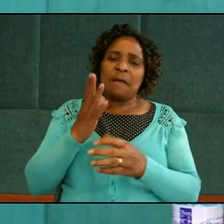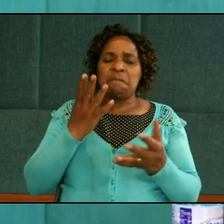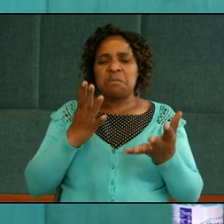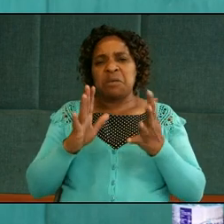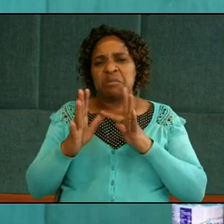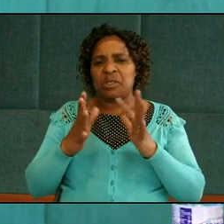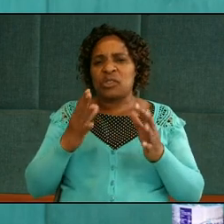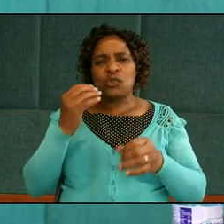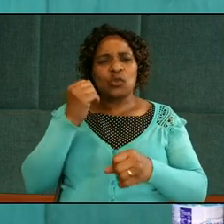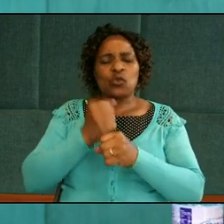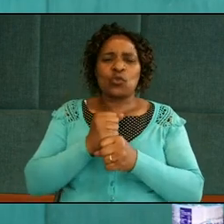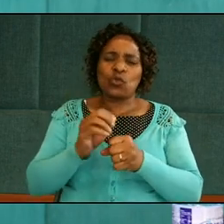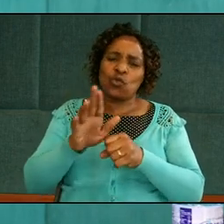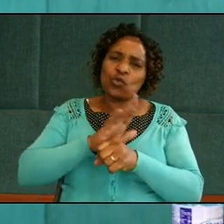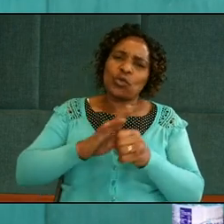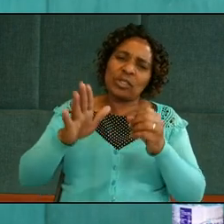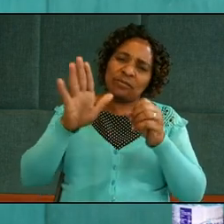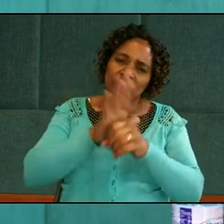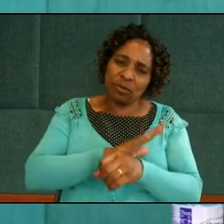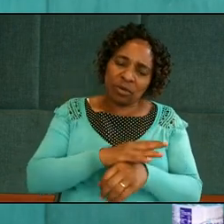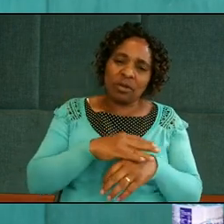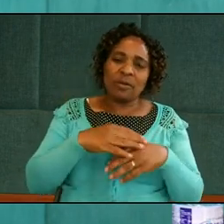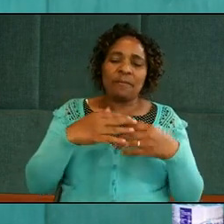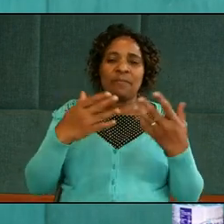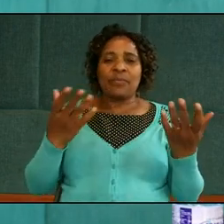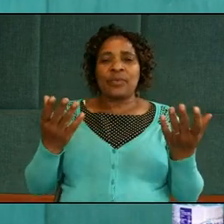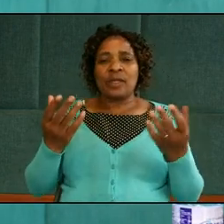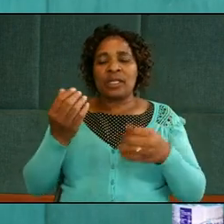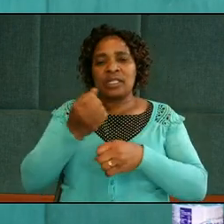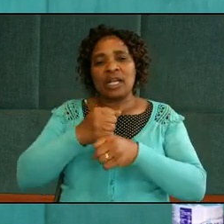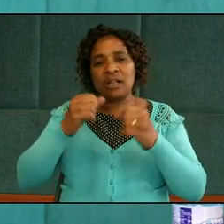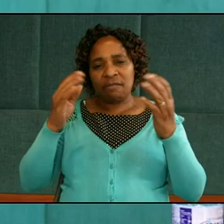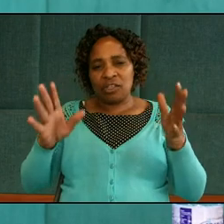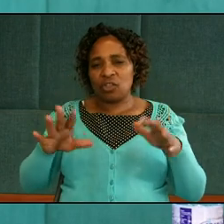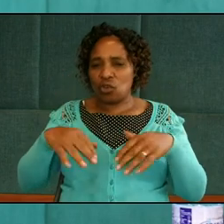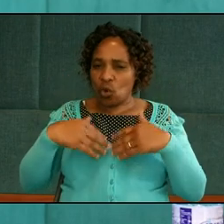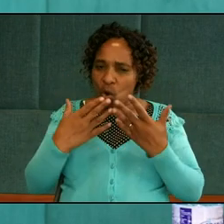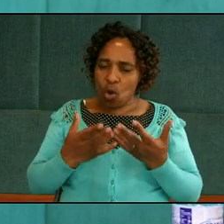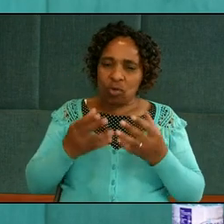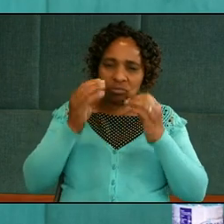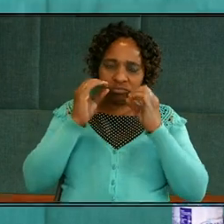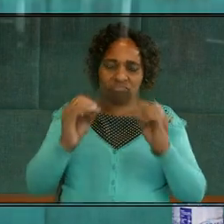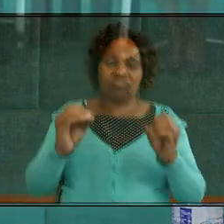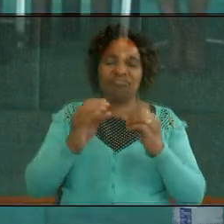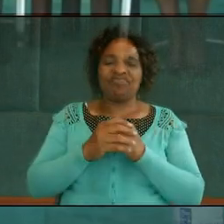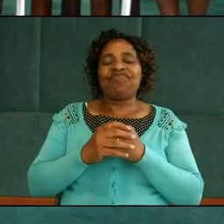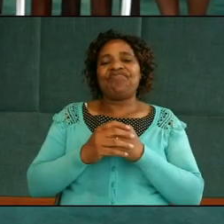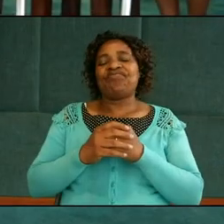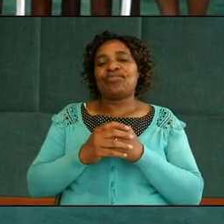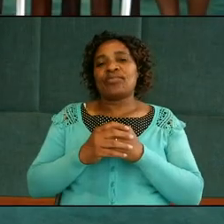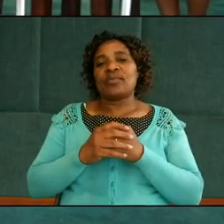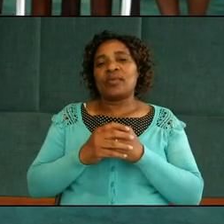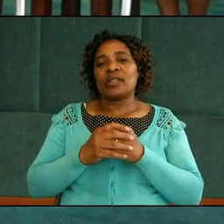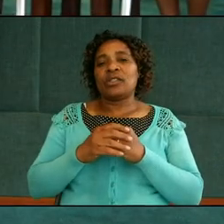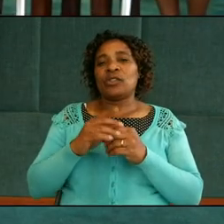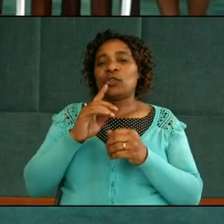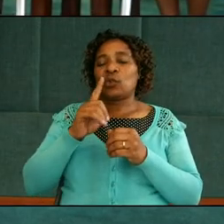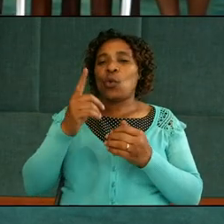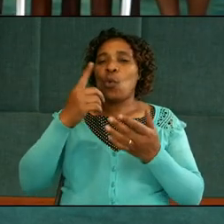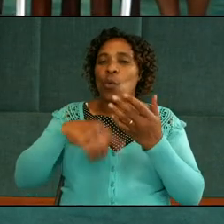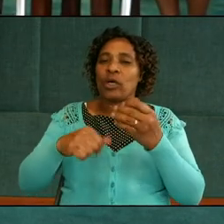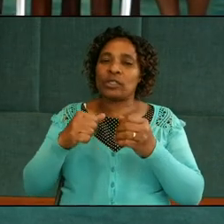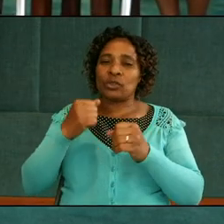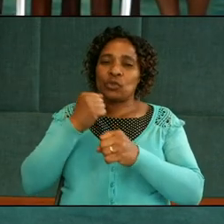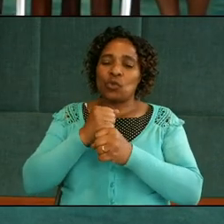what you'll do is useful to your salvation or not. Yeah. Yeah, so what to do